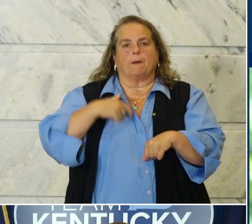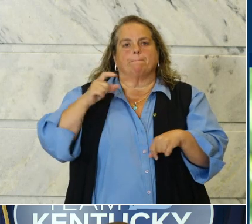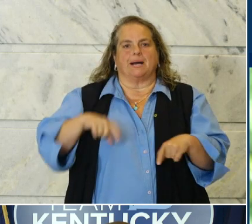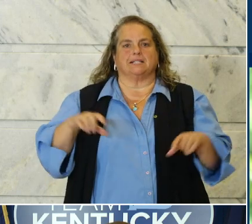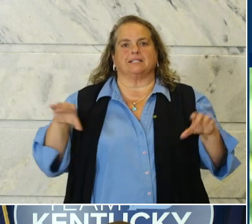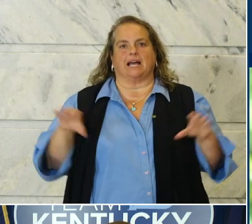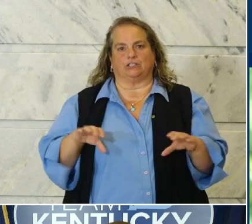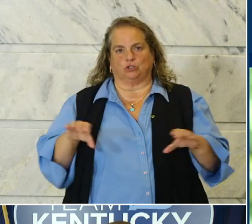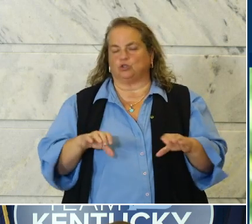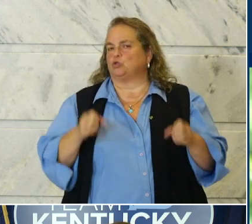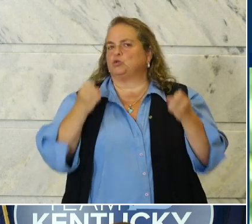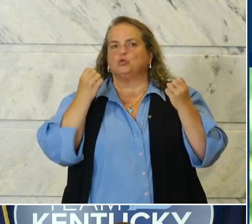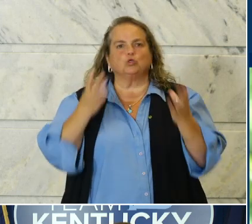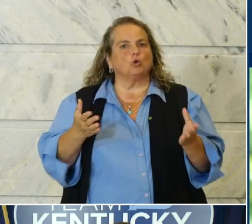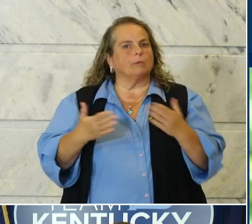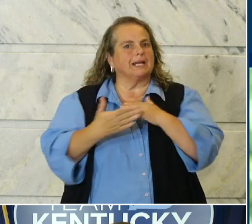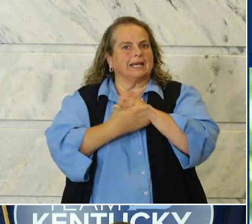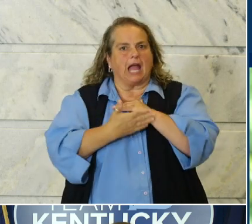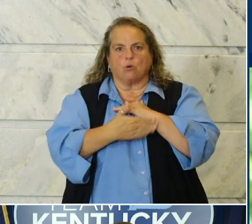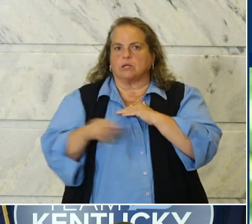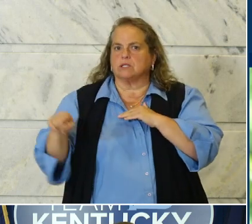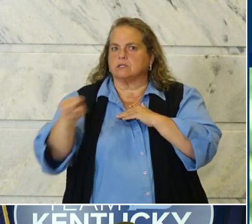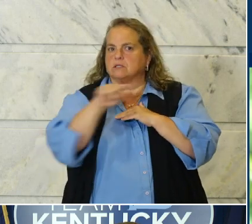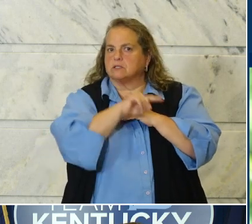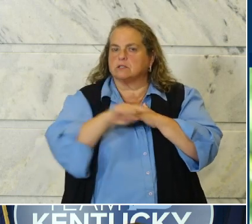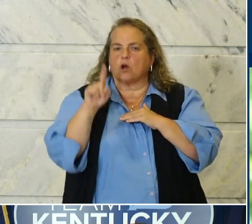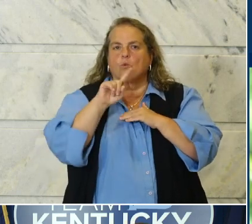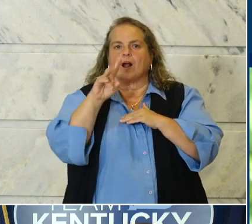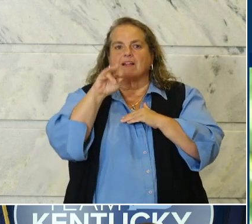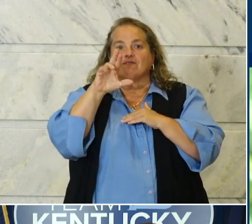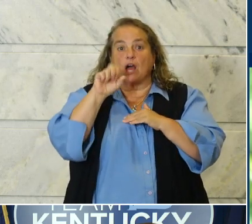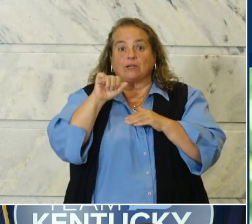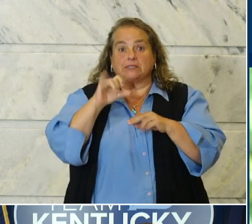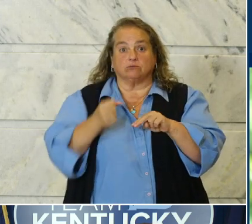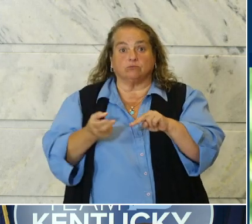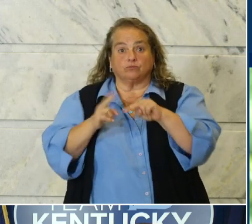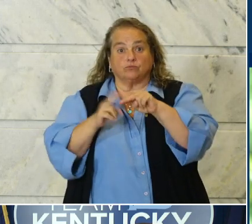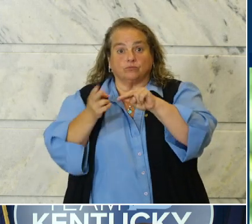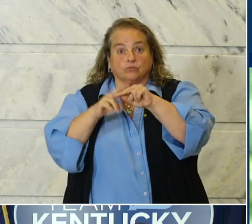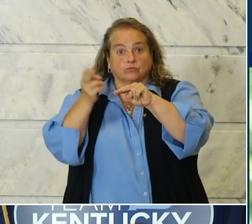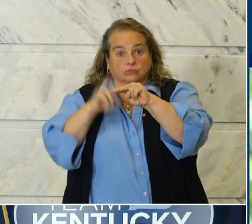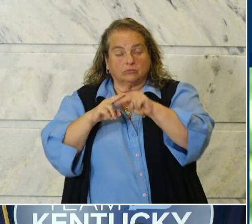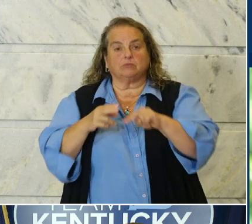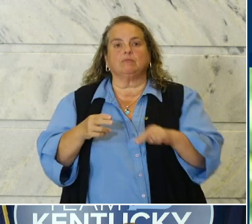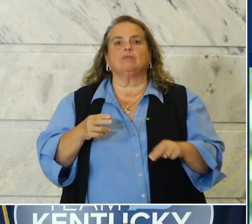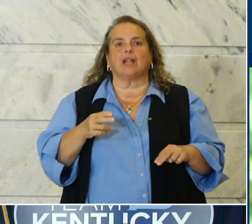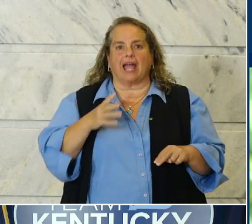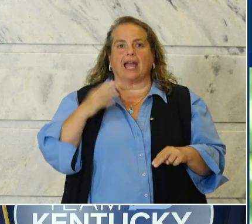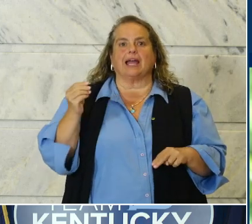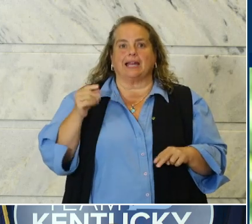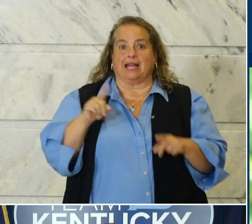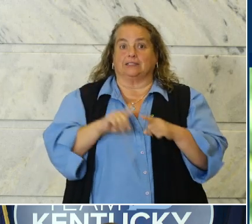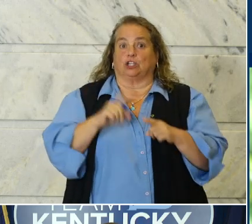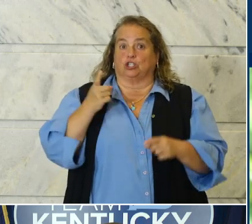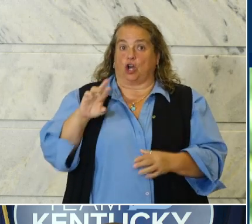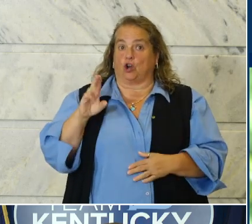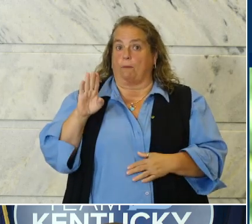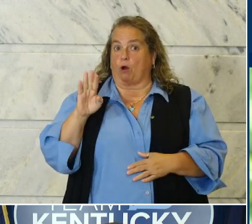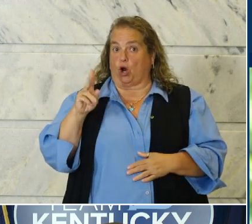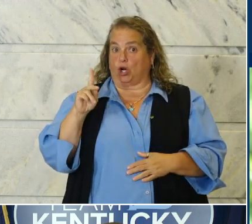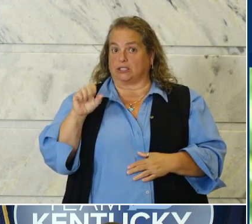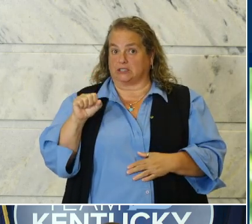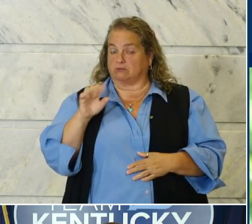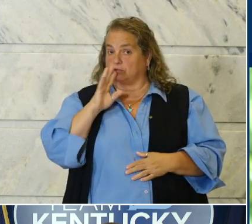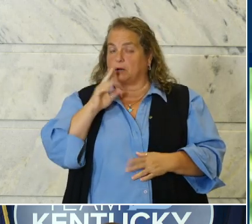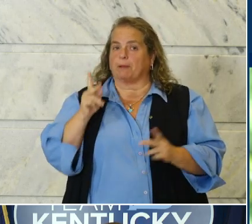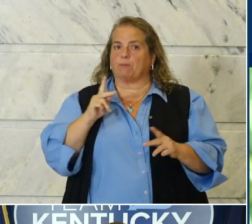many counties out there where this virus is escalating, and as Dr. Birx has talked about, people